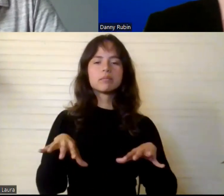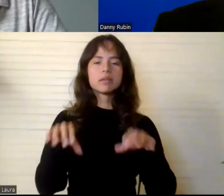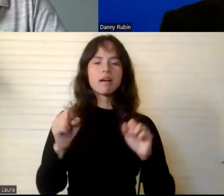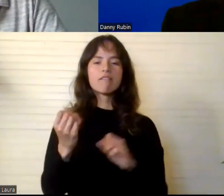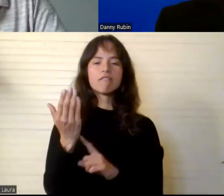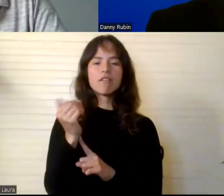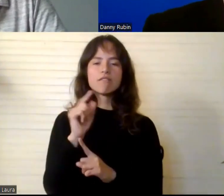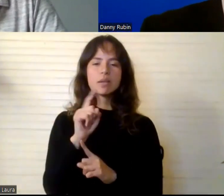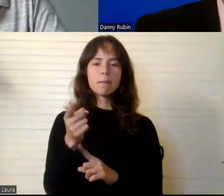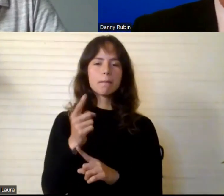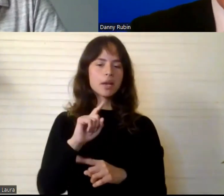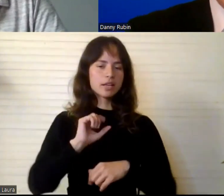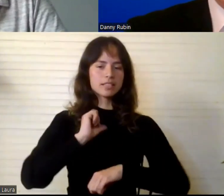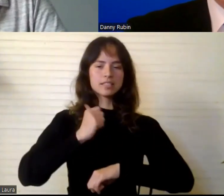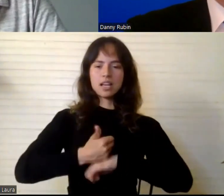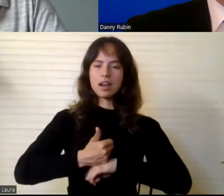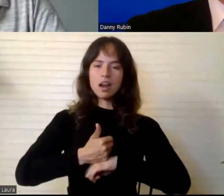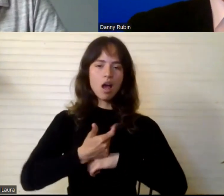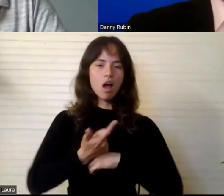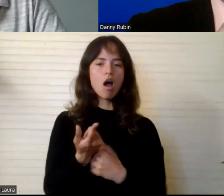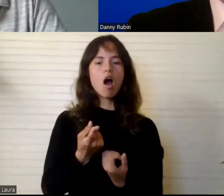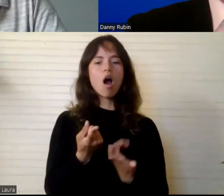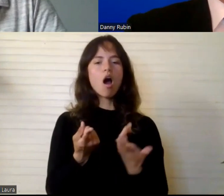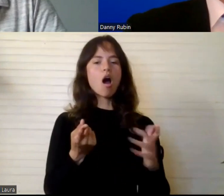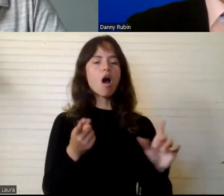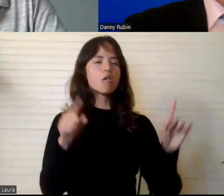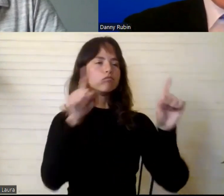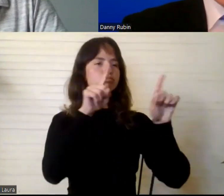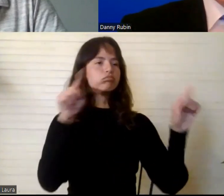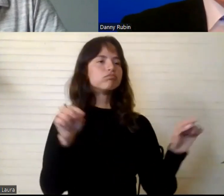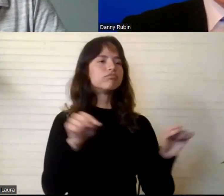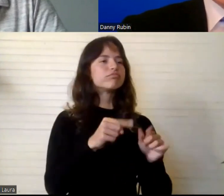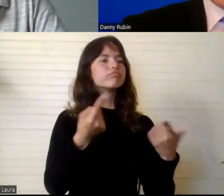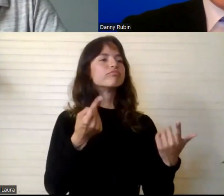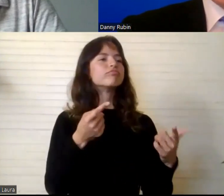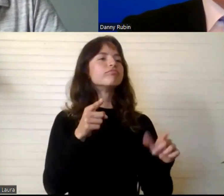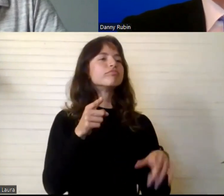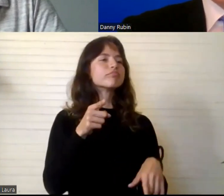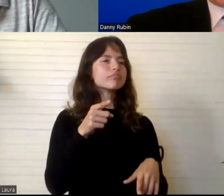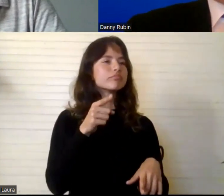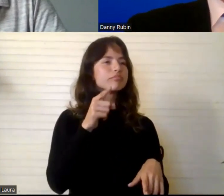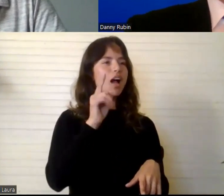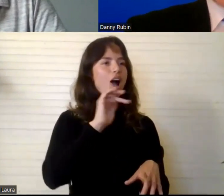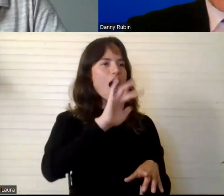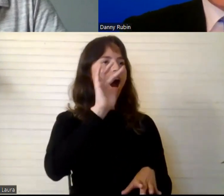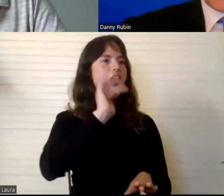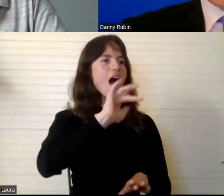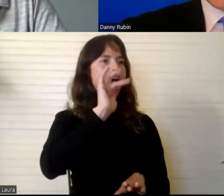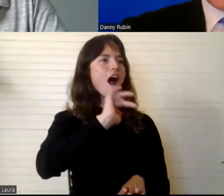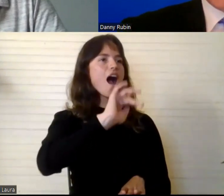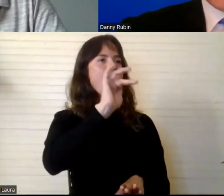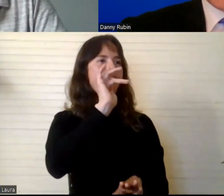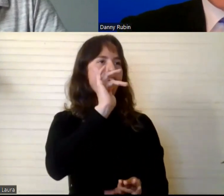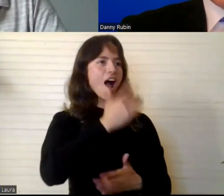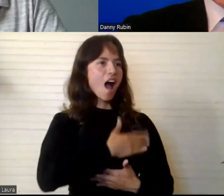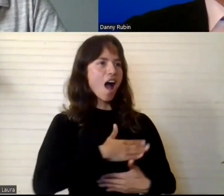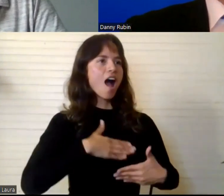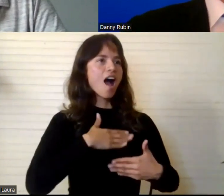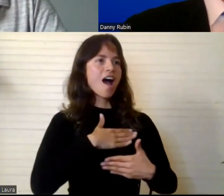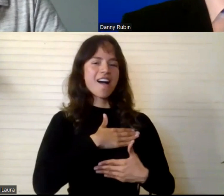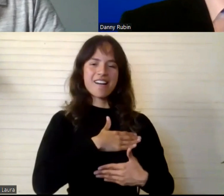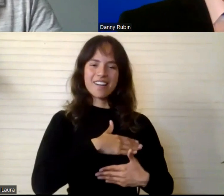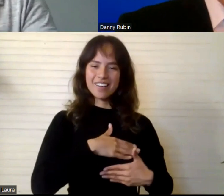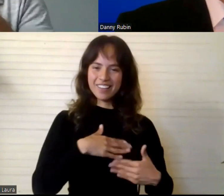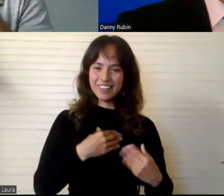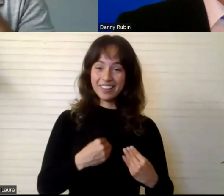get set up, and you can explore Aspire all you'd like and let other teachers take a look at it too.